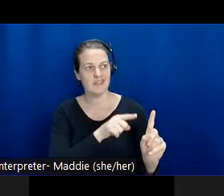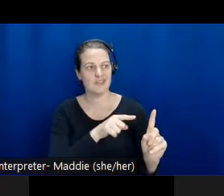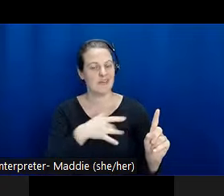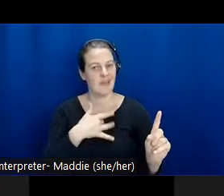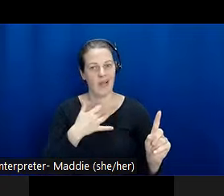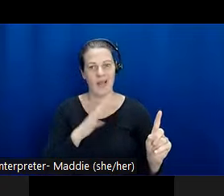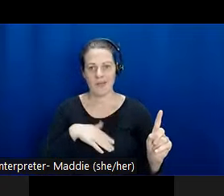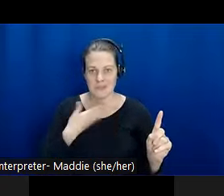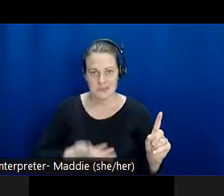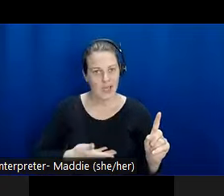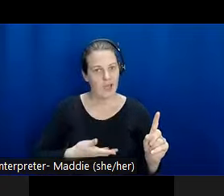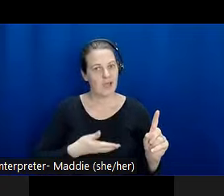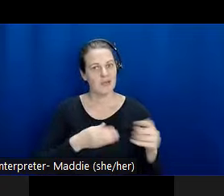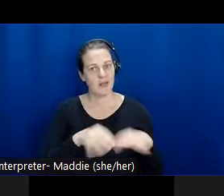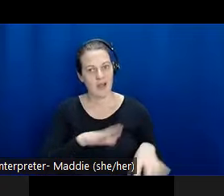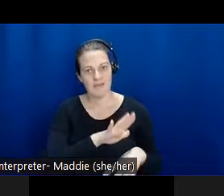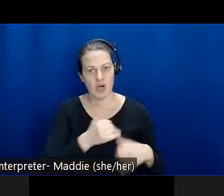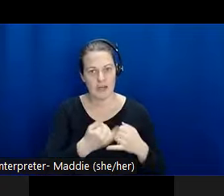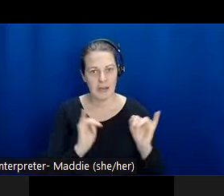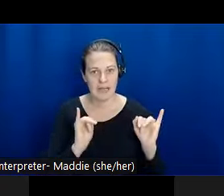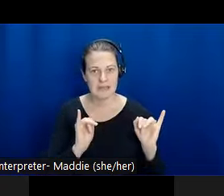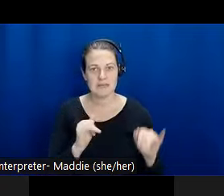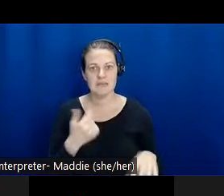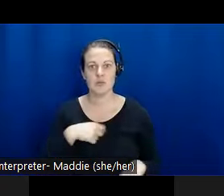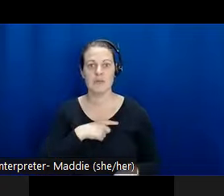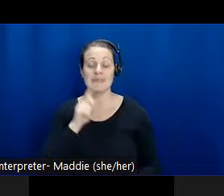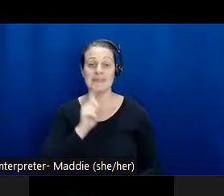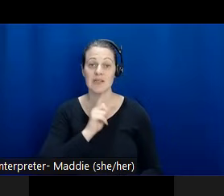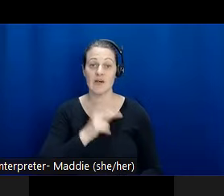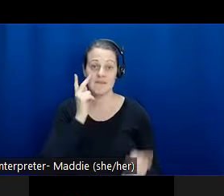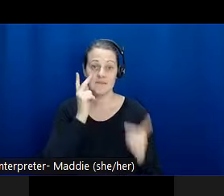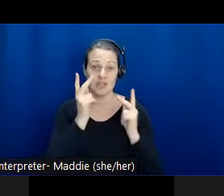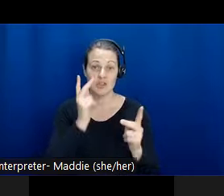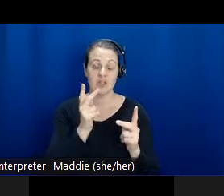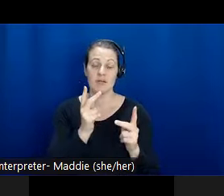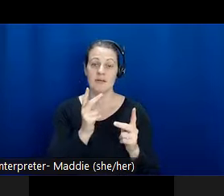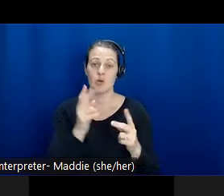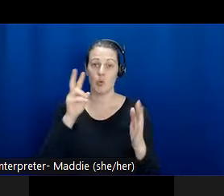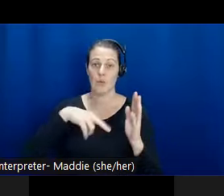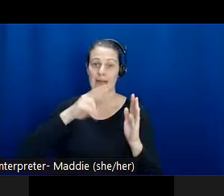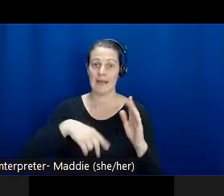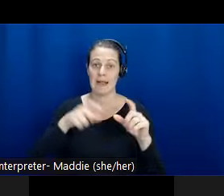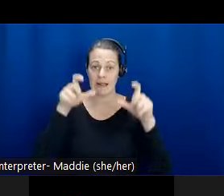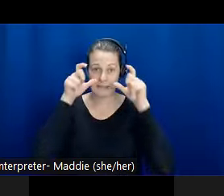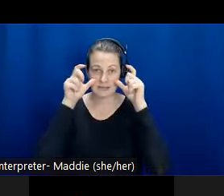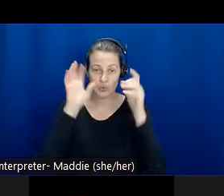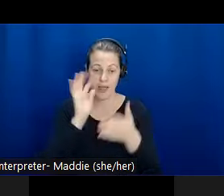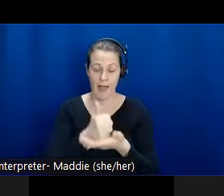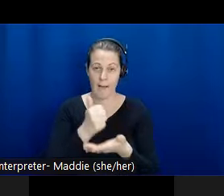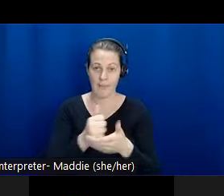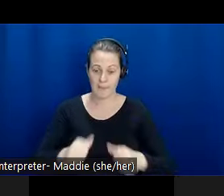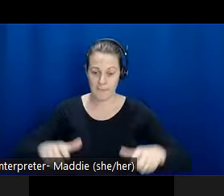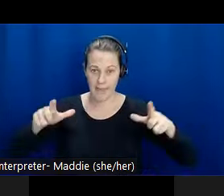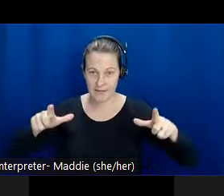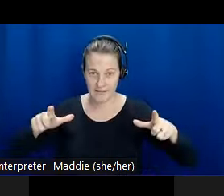her independence. We did single vision reading glasses, and that was just to help her see the magnifier a little bit better. We talked about